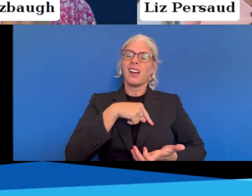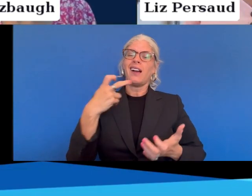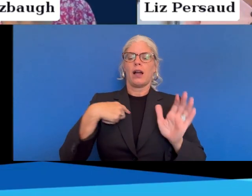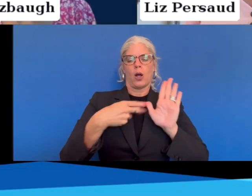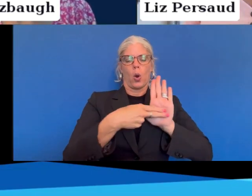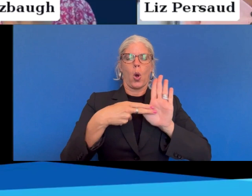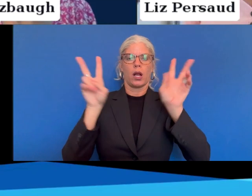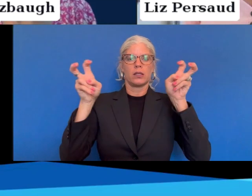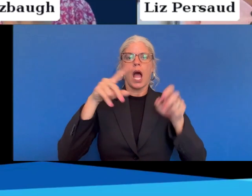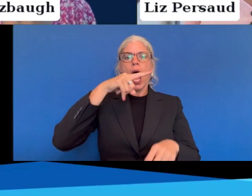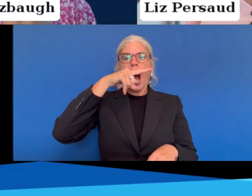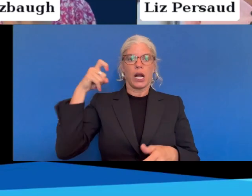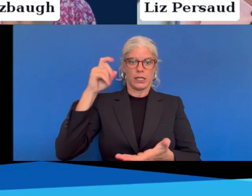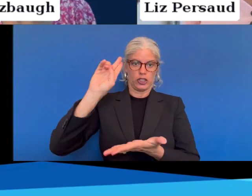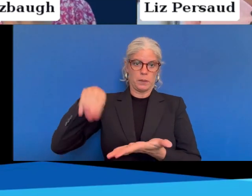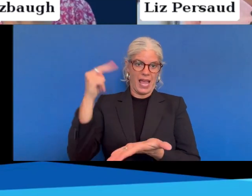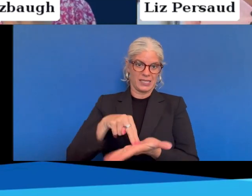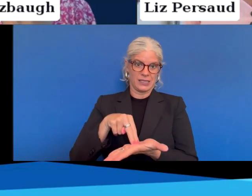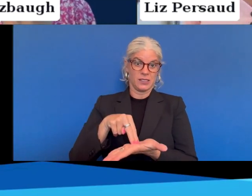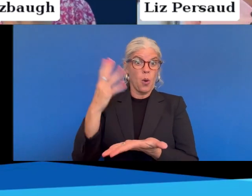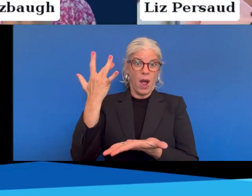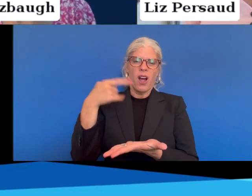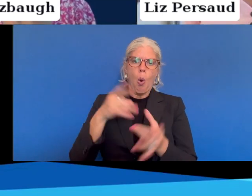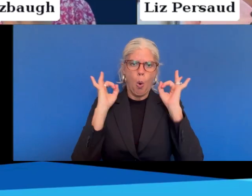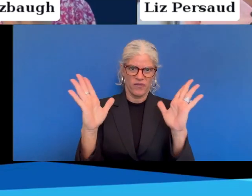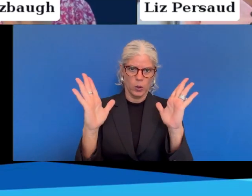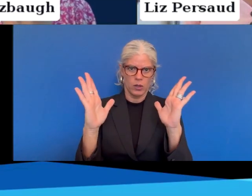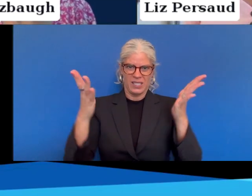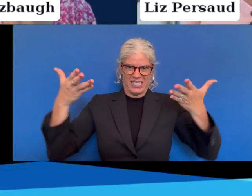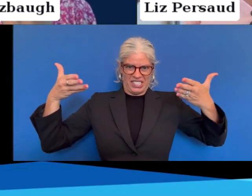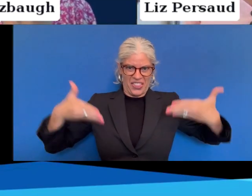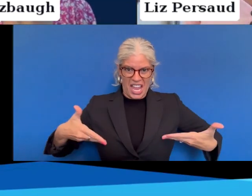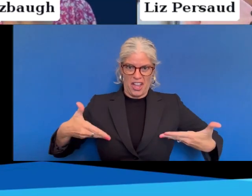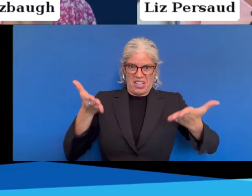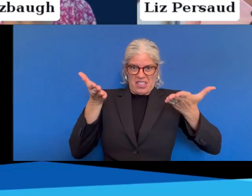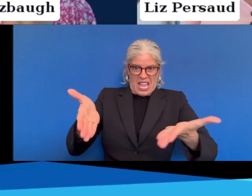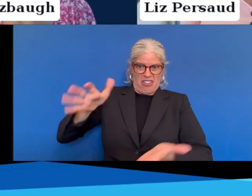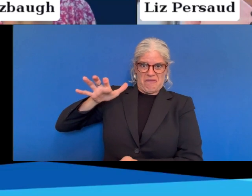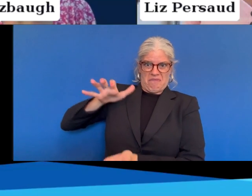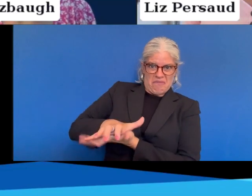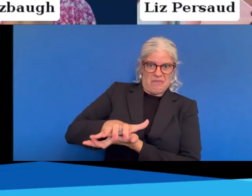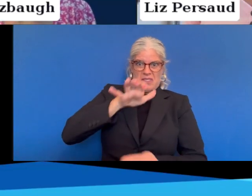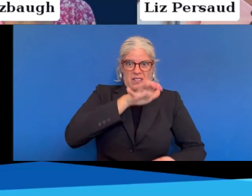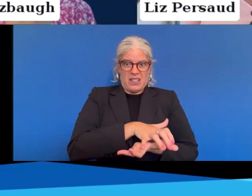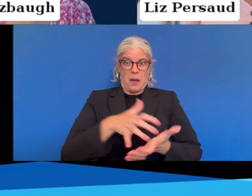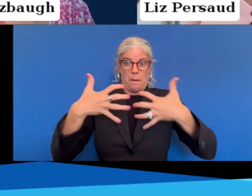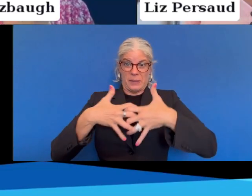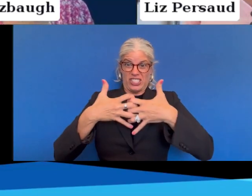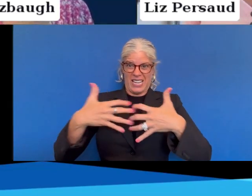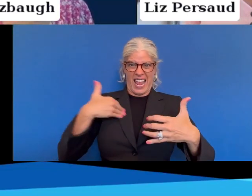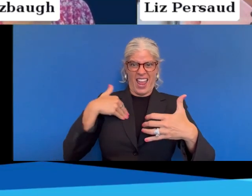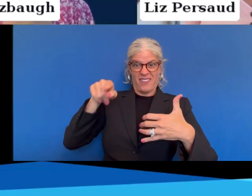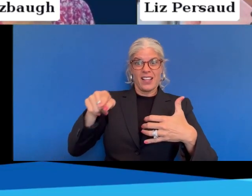the way you've asked it to be, that you can speak to that, whoever's in charge, and tell them what you